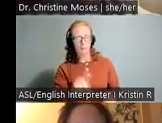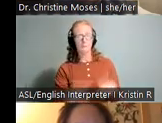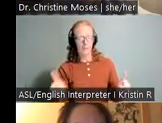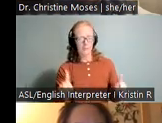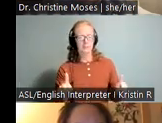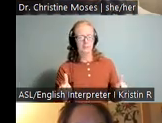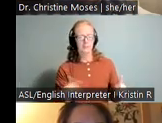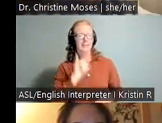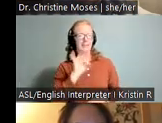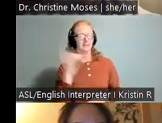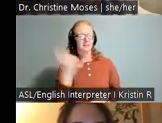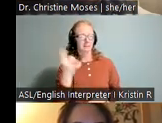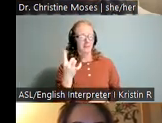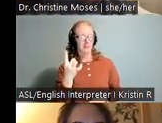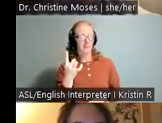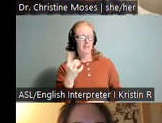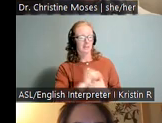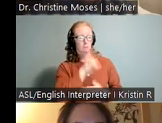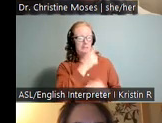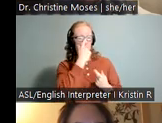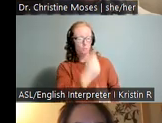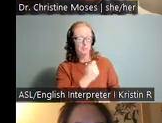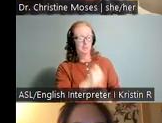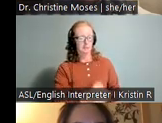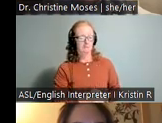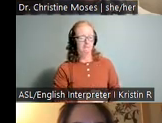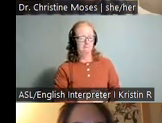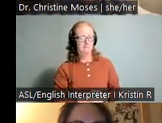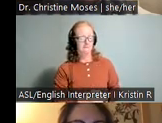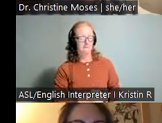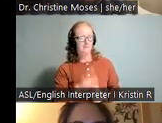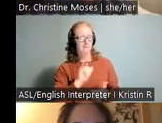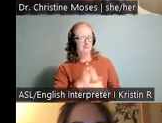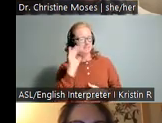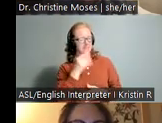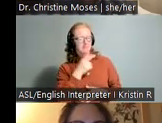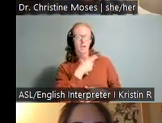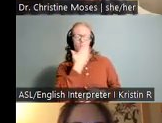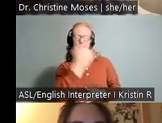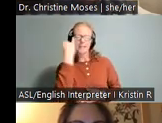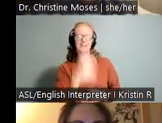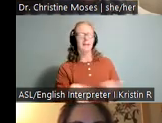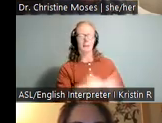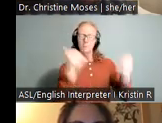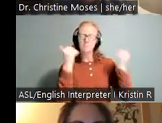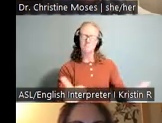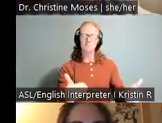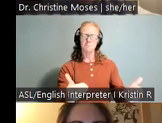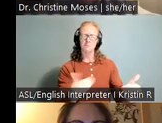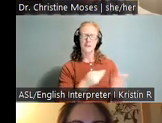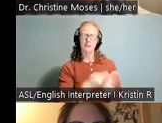But if there's something of interest that makes it a good idea, then they should definitely pursue